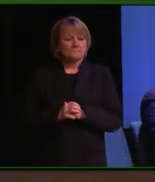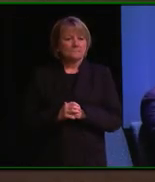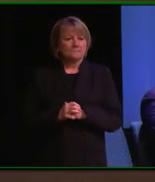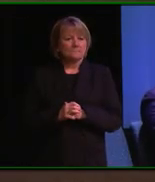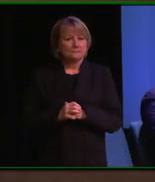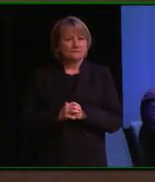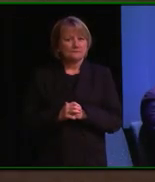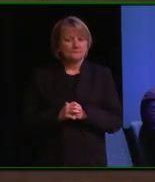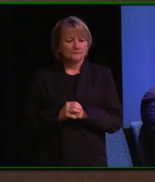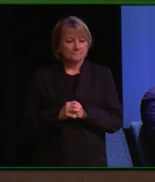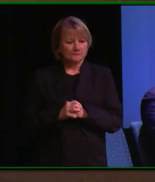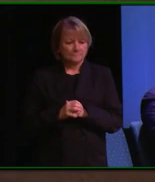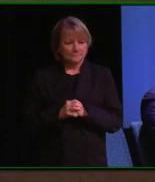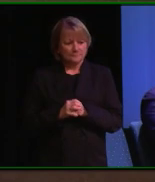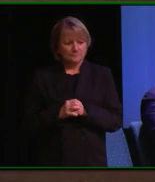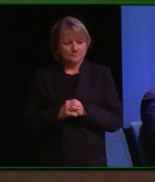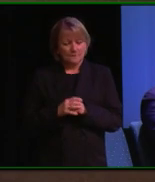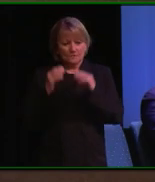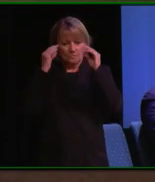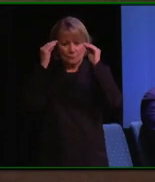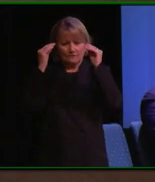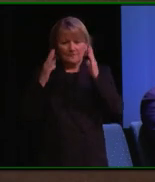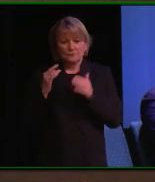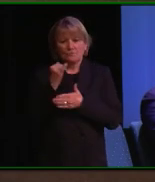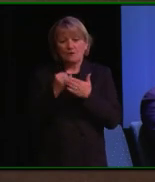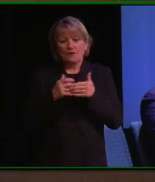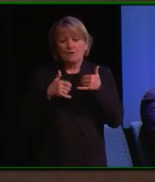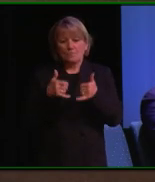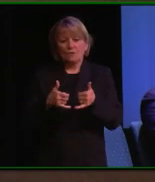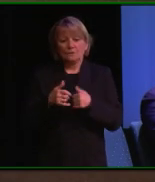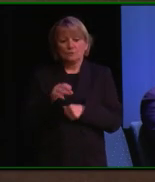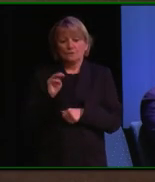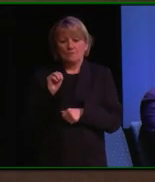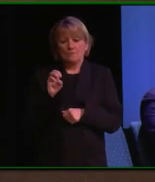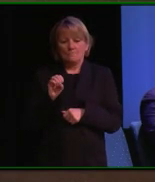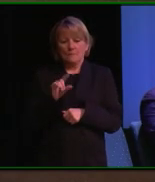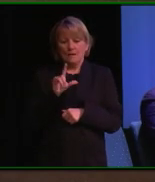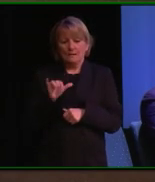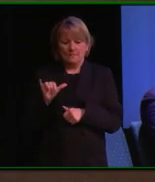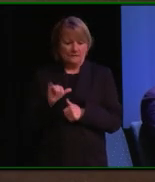The Professor Marion Wilner Art Award goes to Molly Harrington.